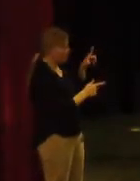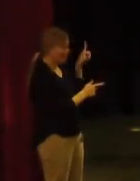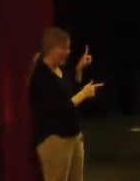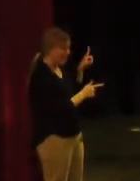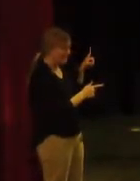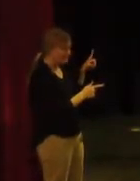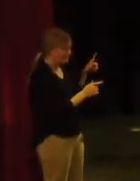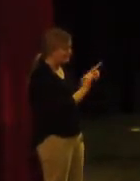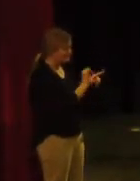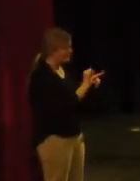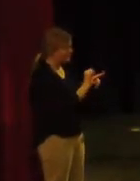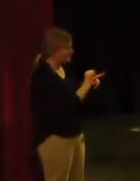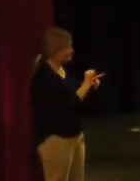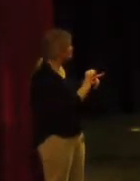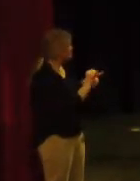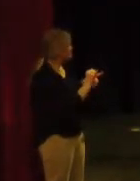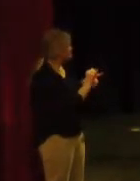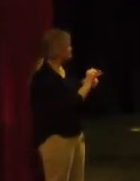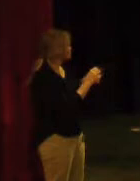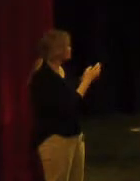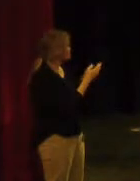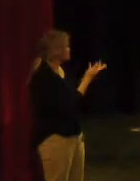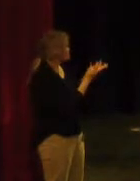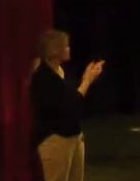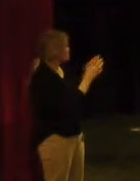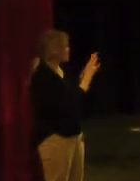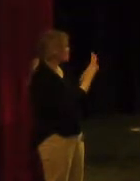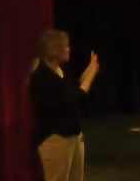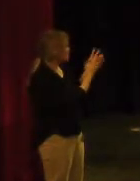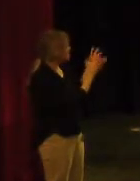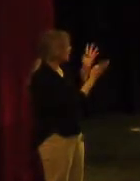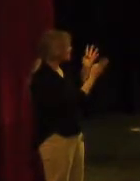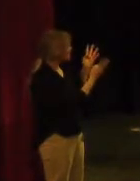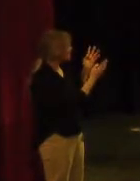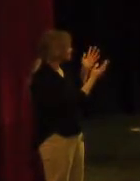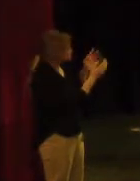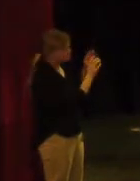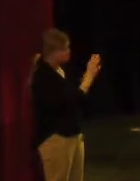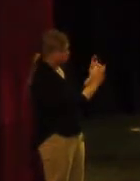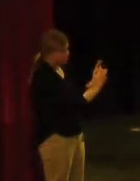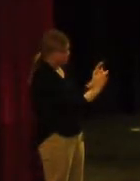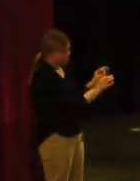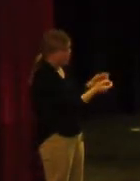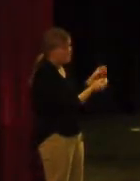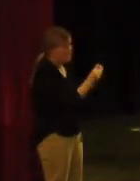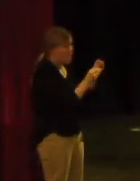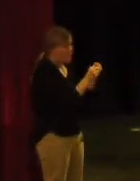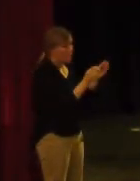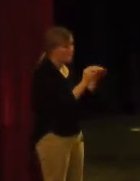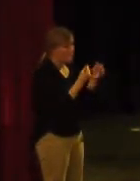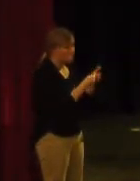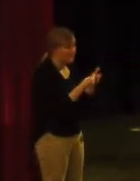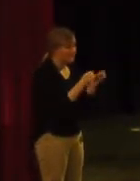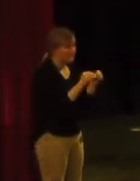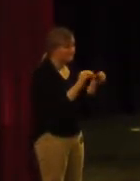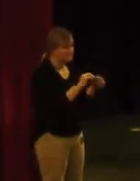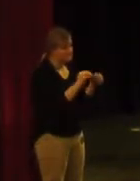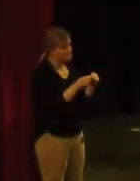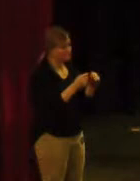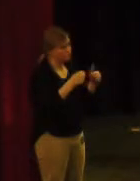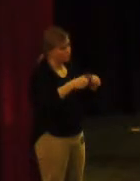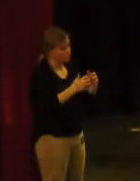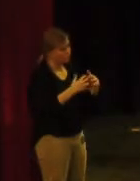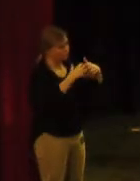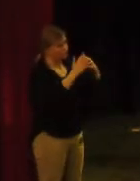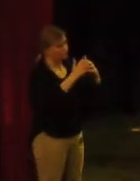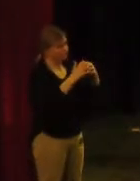link fence with barbed wire on top. Then you get this. So as more money becomes available, they're going to try and build this fence. This fence looks differently depending on where you're